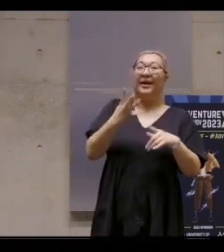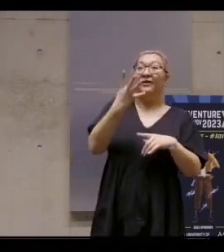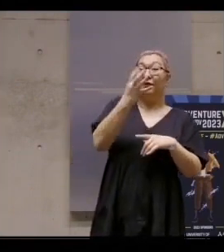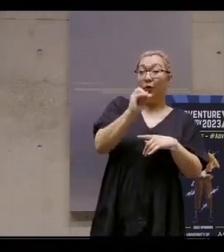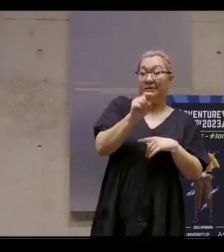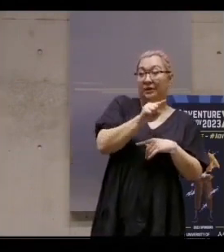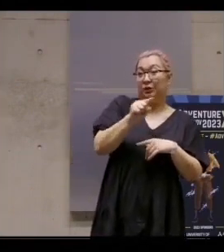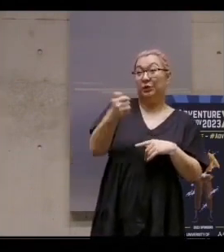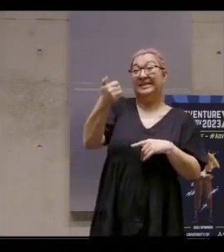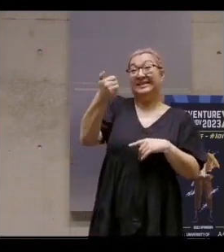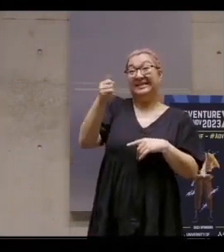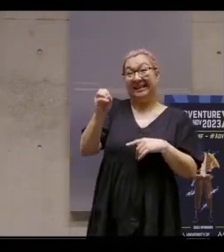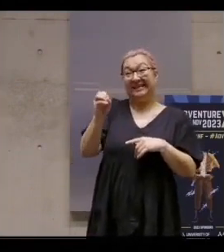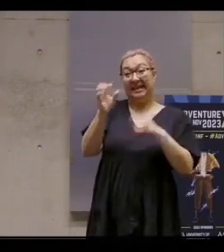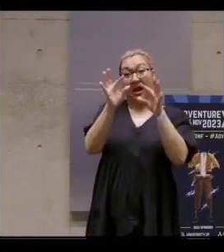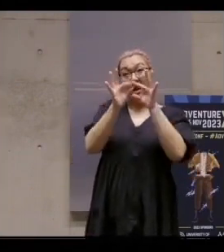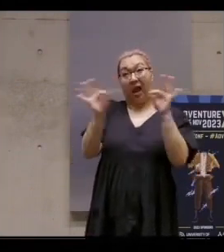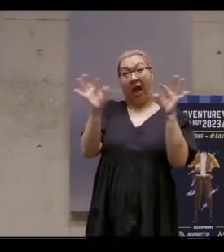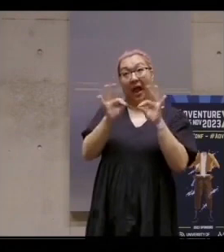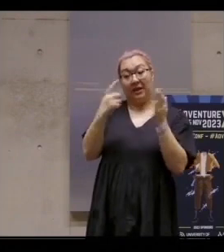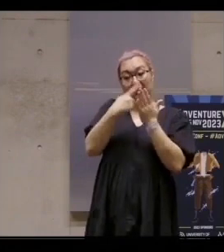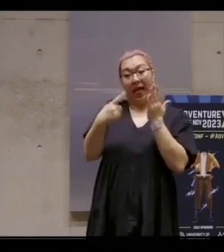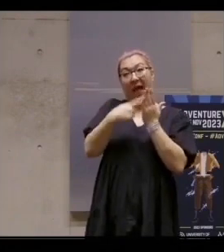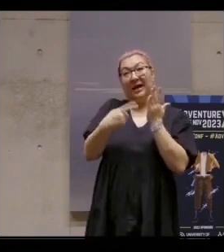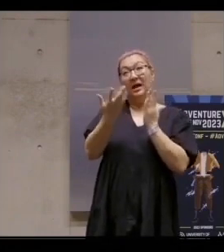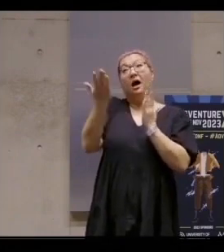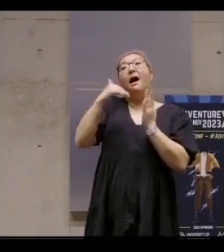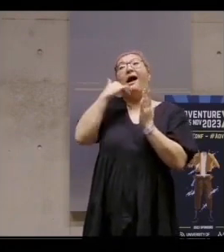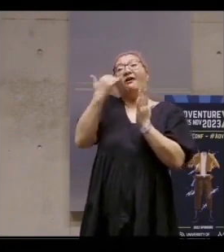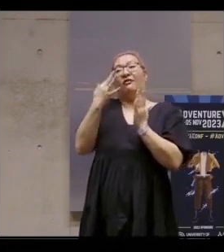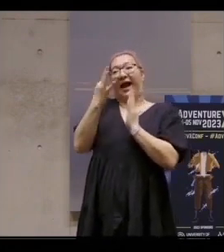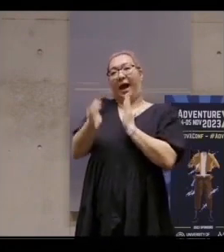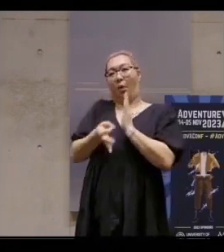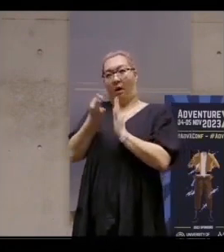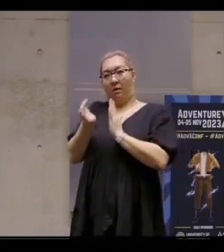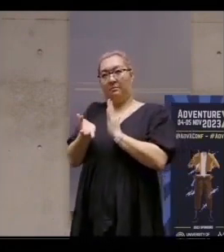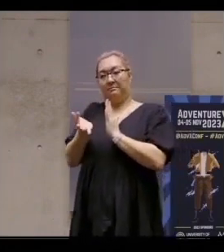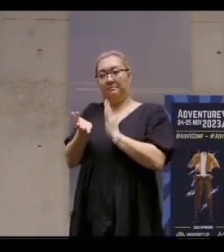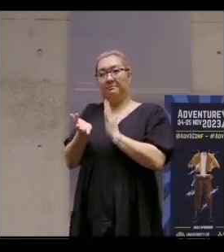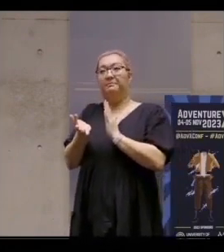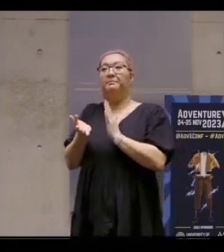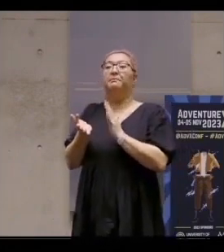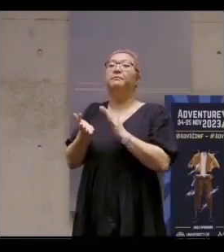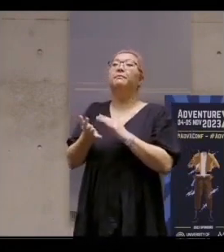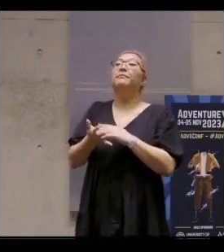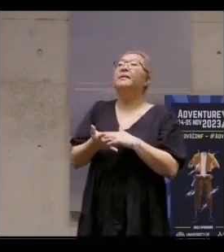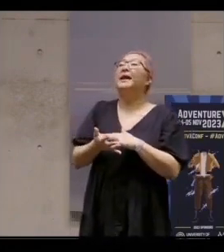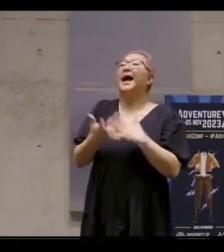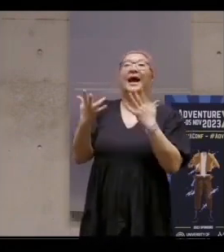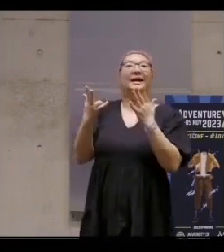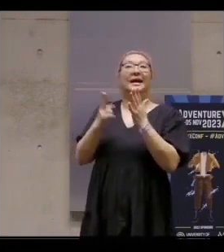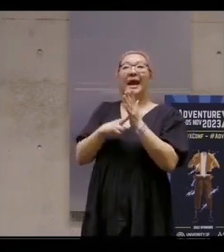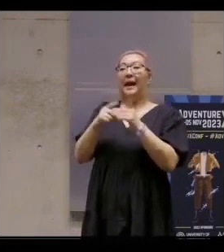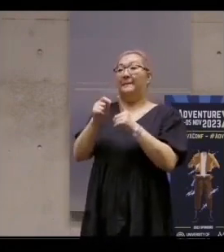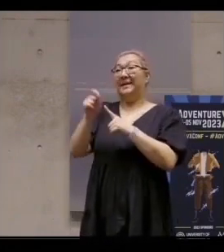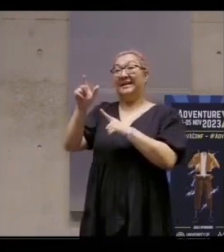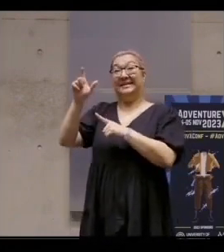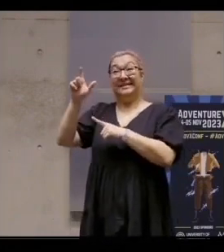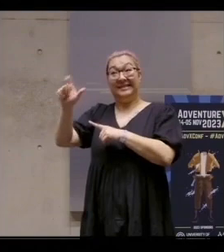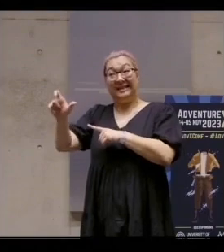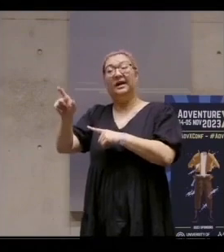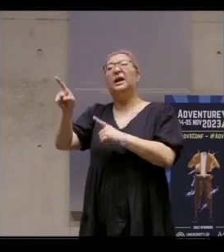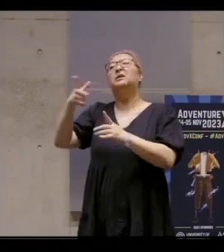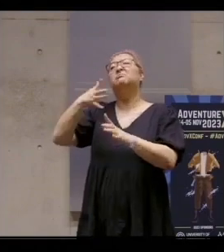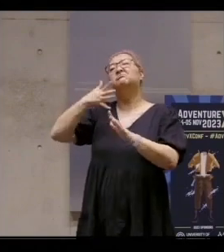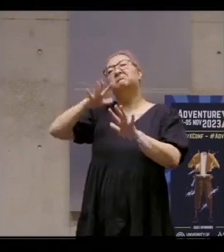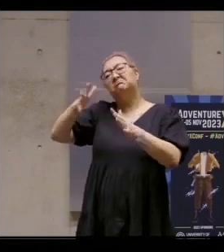40 to 60 lines per hour for a player character, and maybe 30 to 45 lines per hour for an NPC, as those lines tend to be longer or more